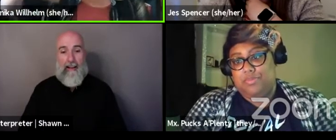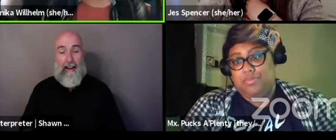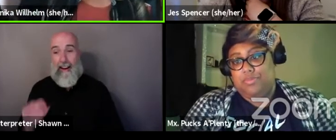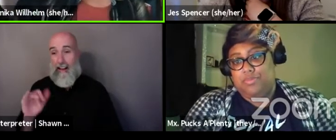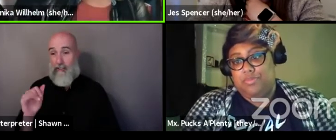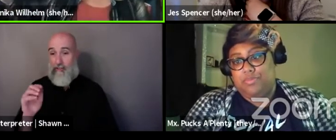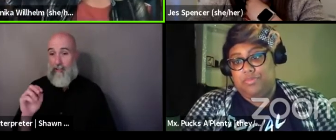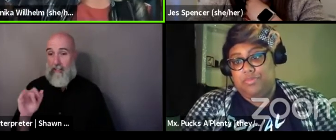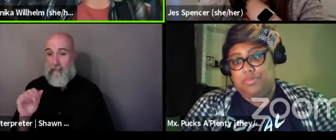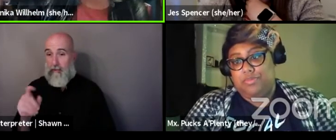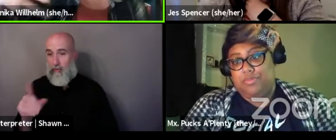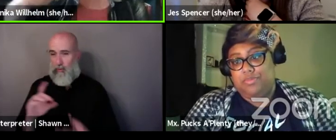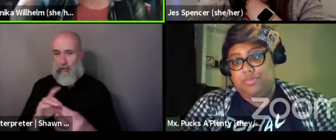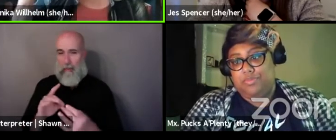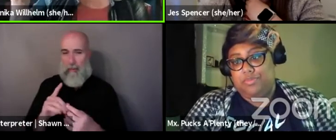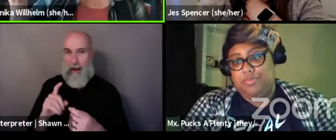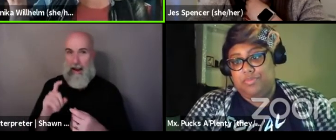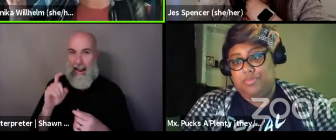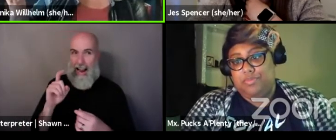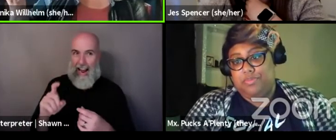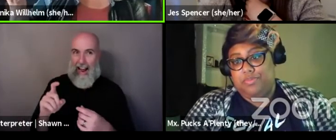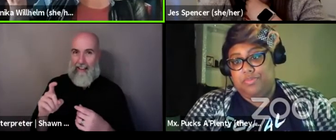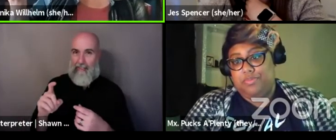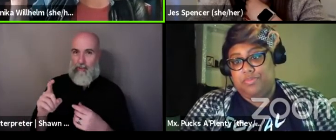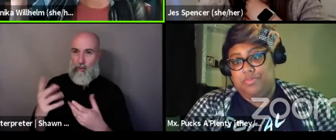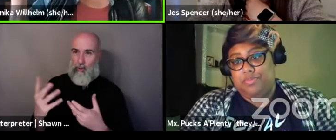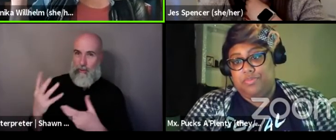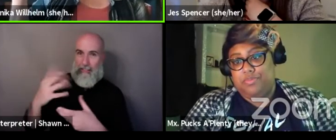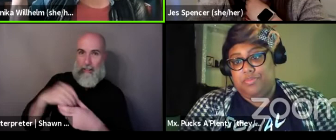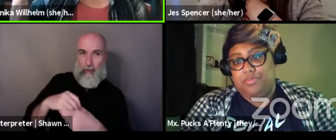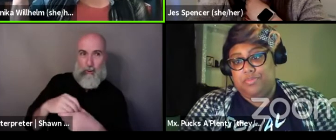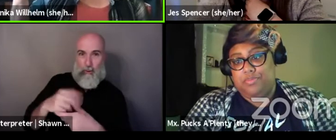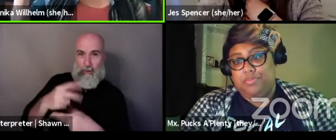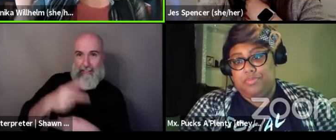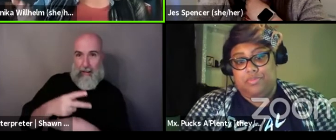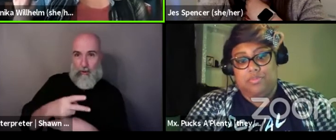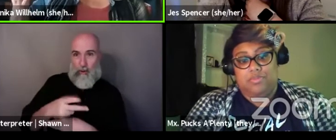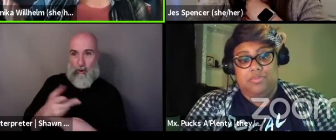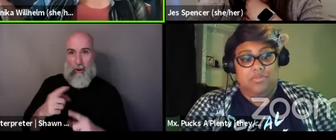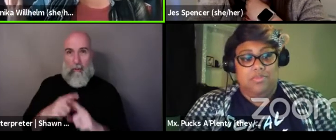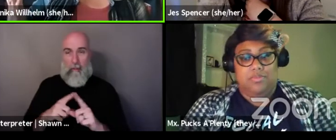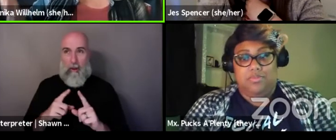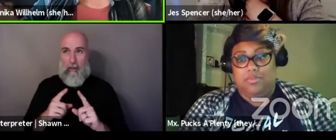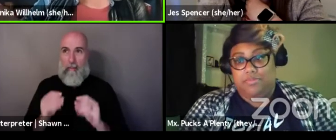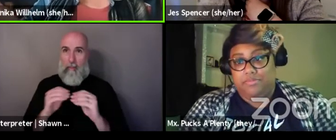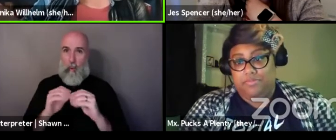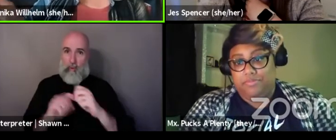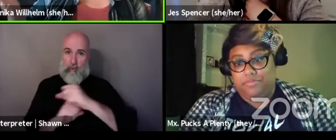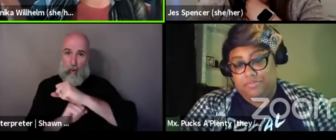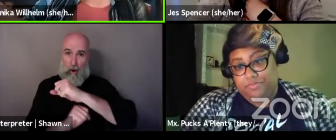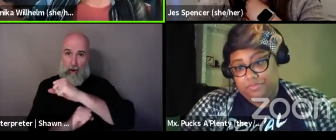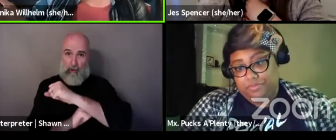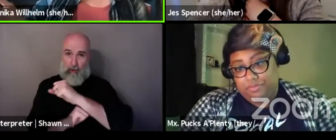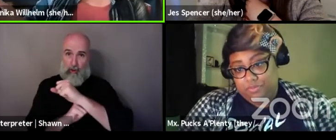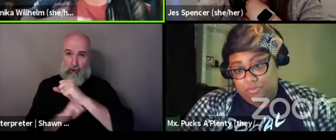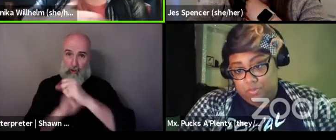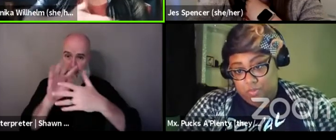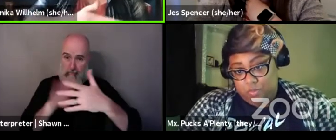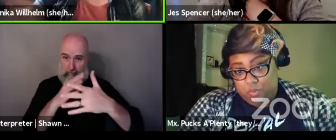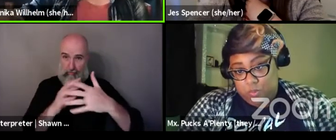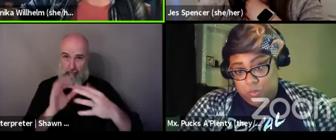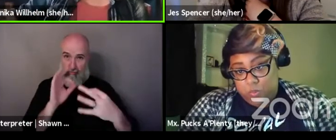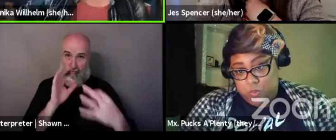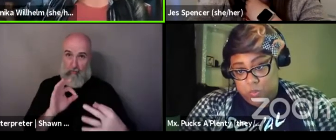as you keep talking about, like, having to then integrate caregivers into this too, like, the more structure you can offer to parents,